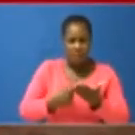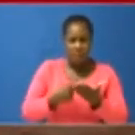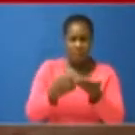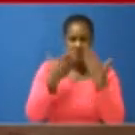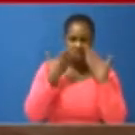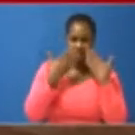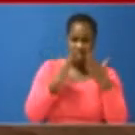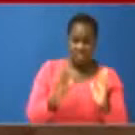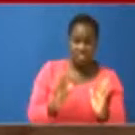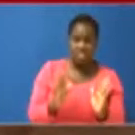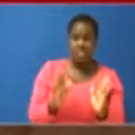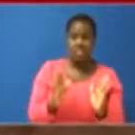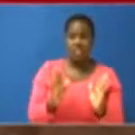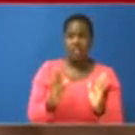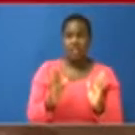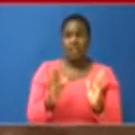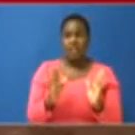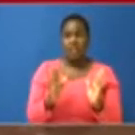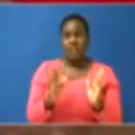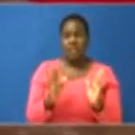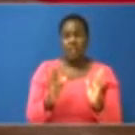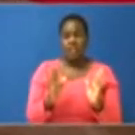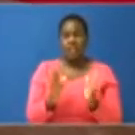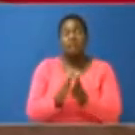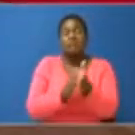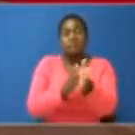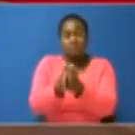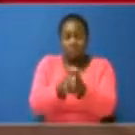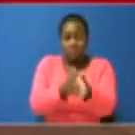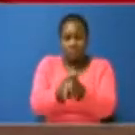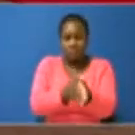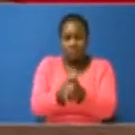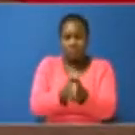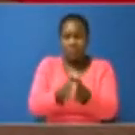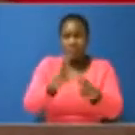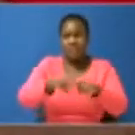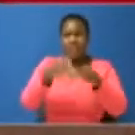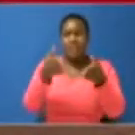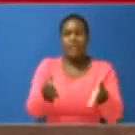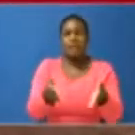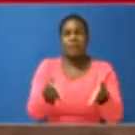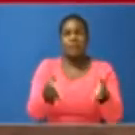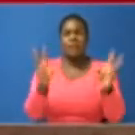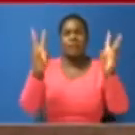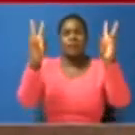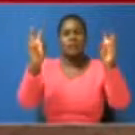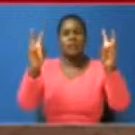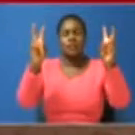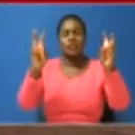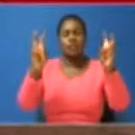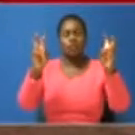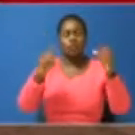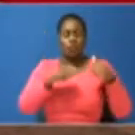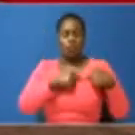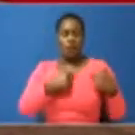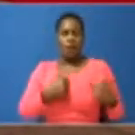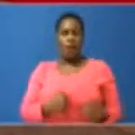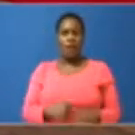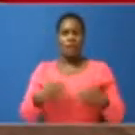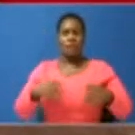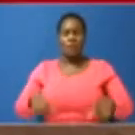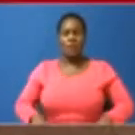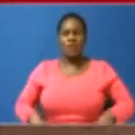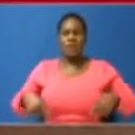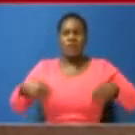year of this debate and quite an interesting sitting there where matters at the heart of the residents of this